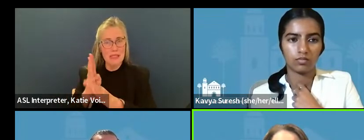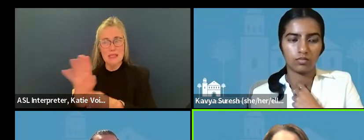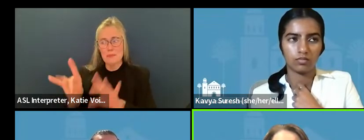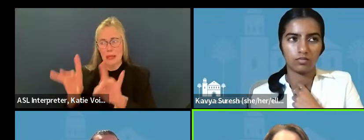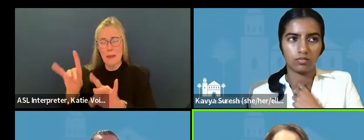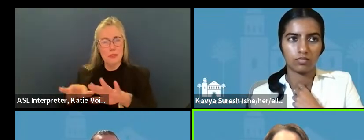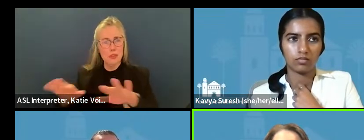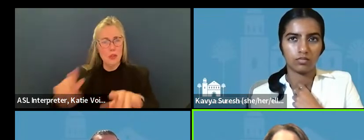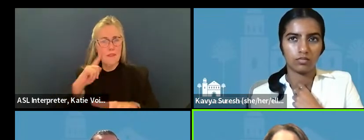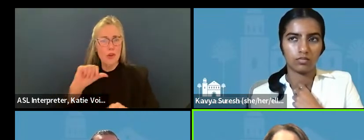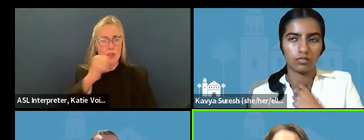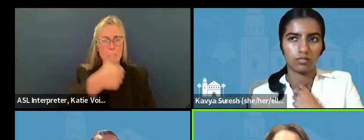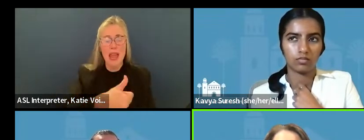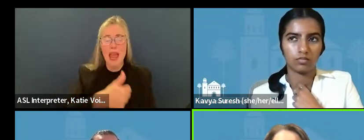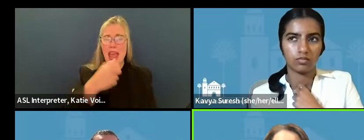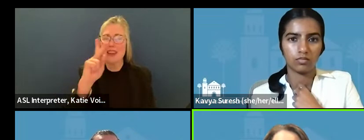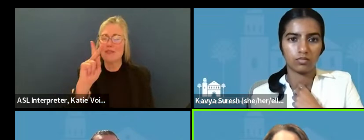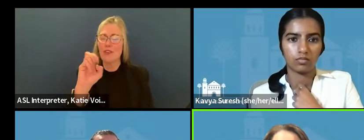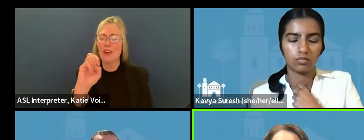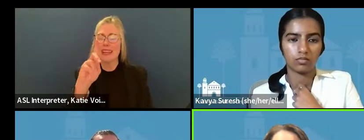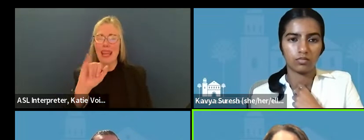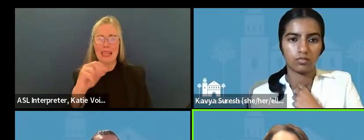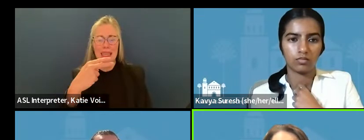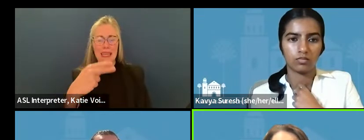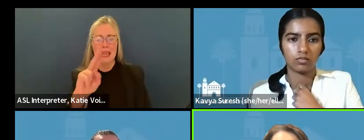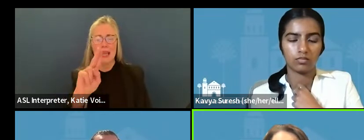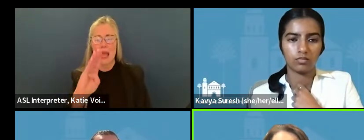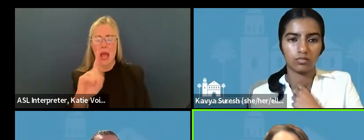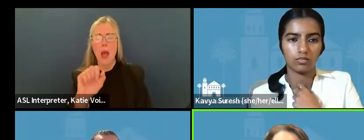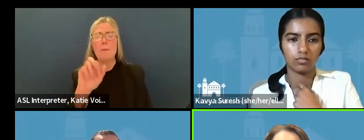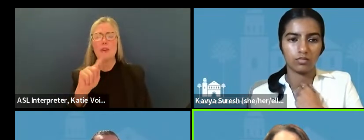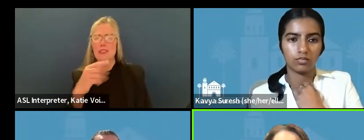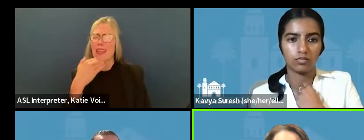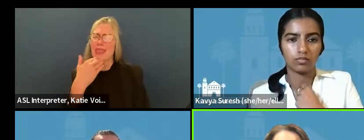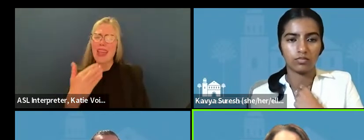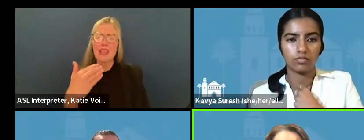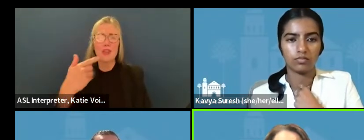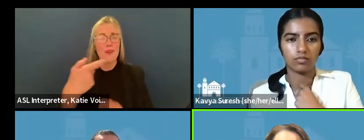Emergency Management, who also helped with giving us clear updates and support.